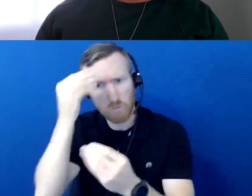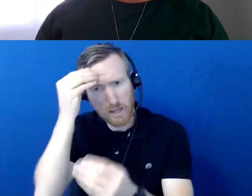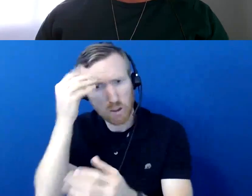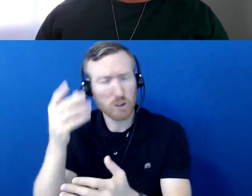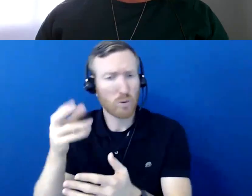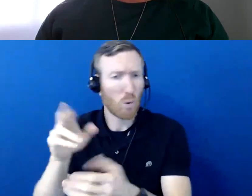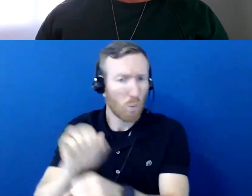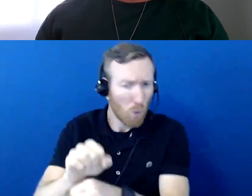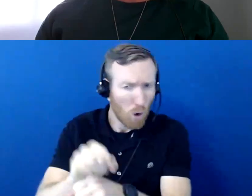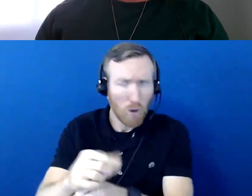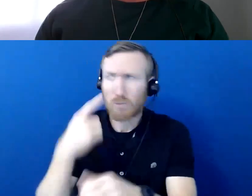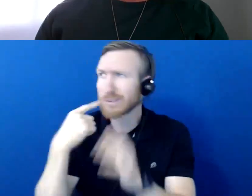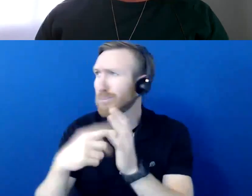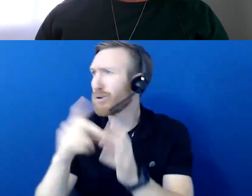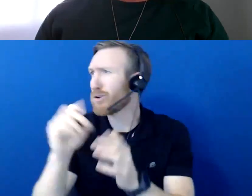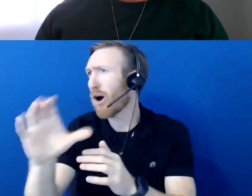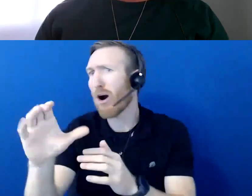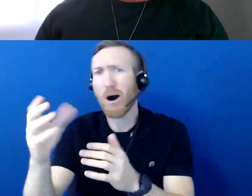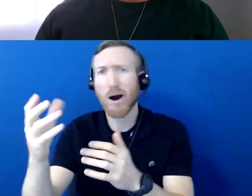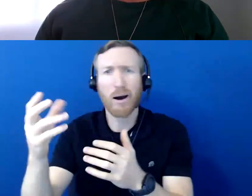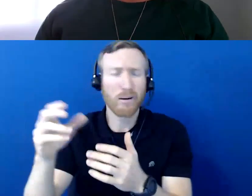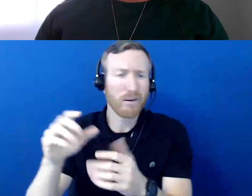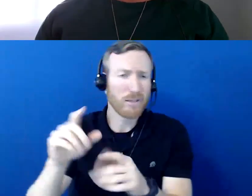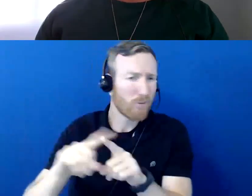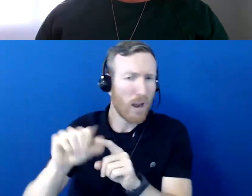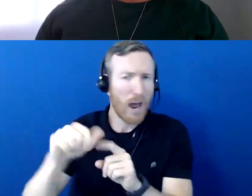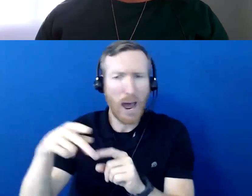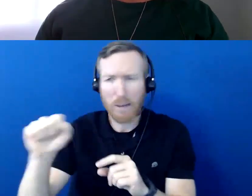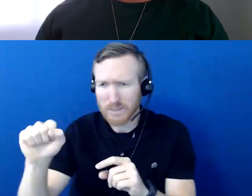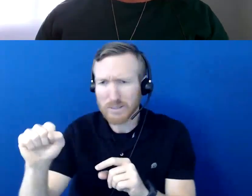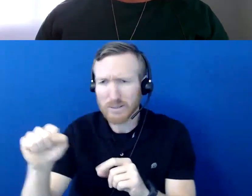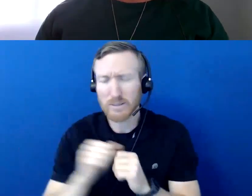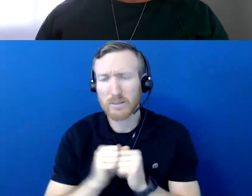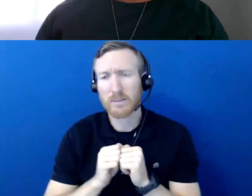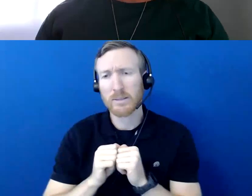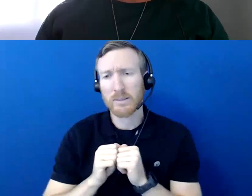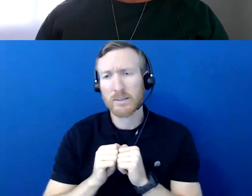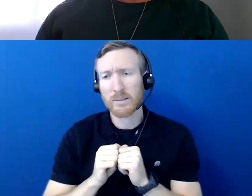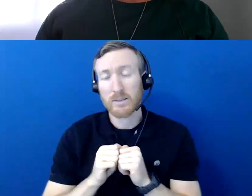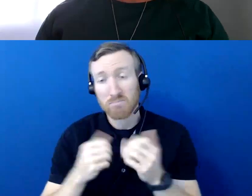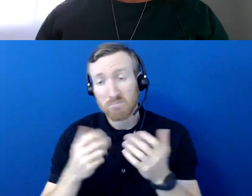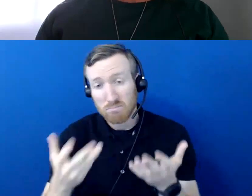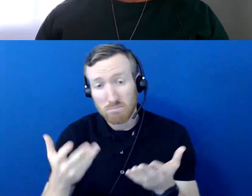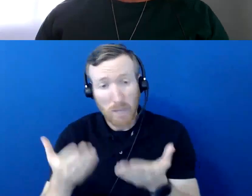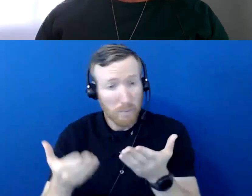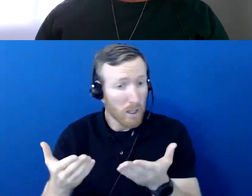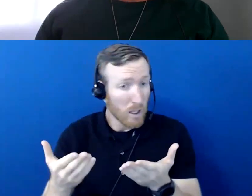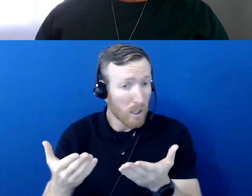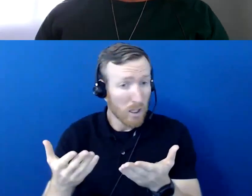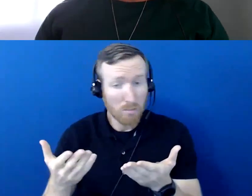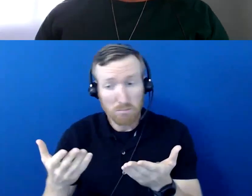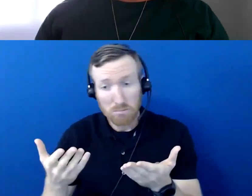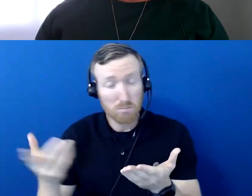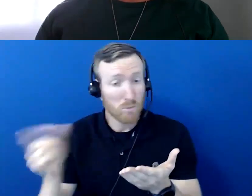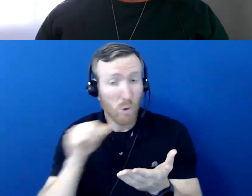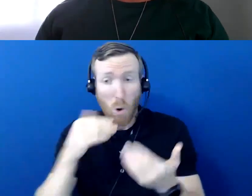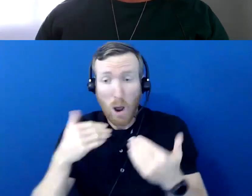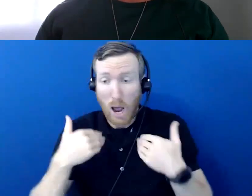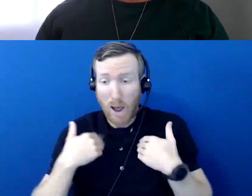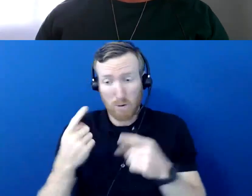example, documents or applications. It may be due to the fact that they don't have a